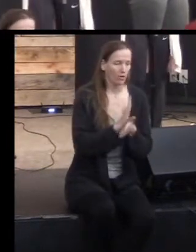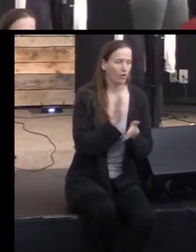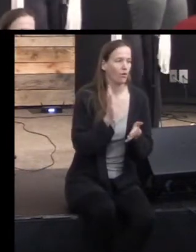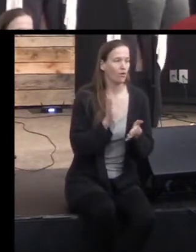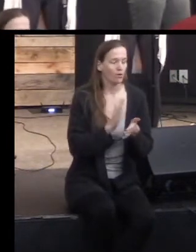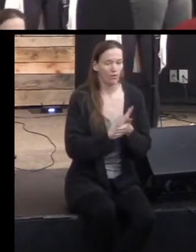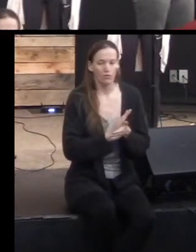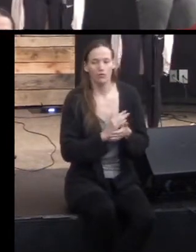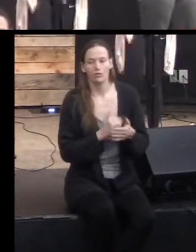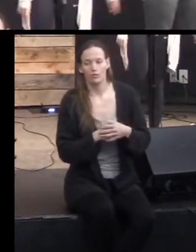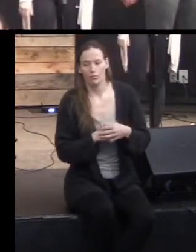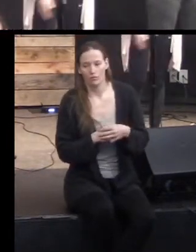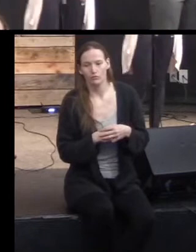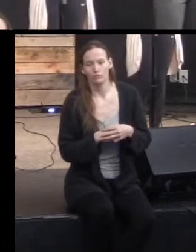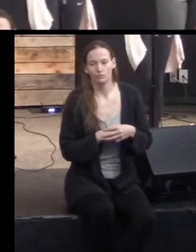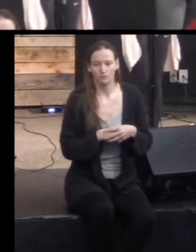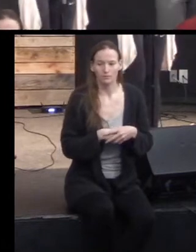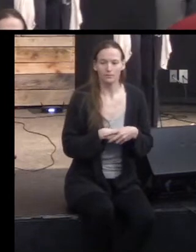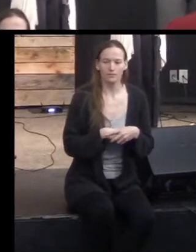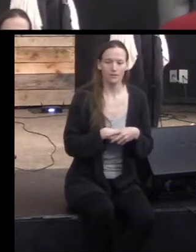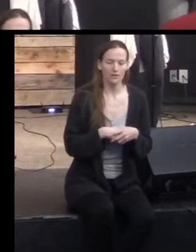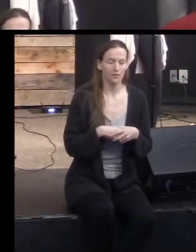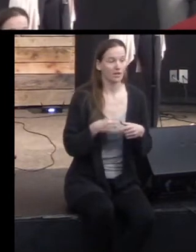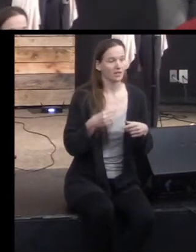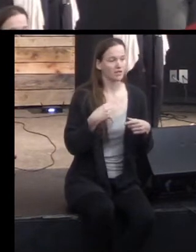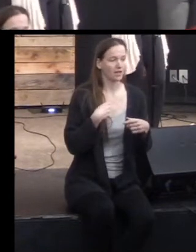the road. Cause